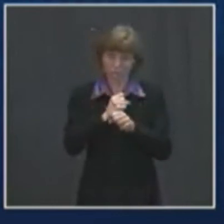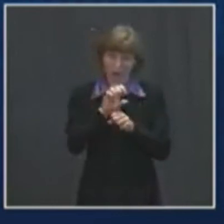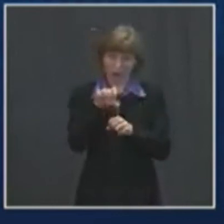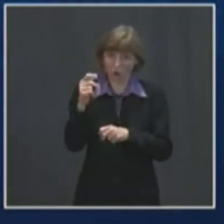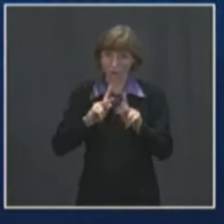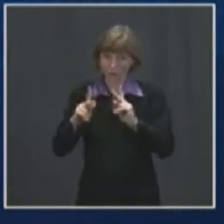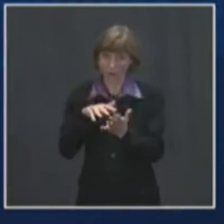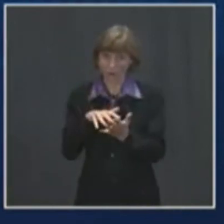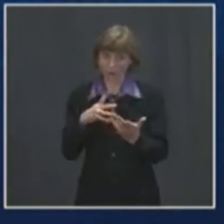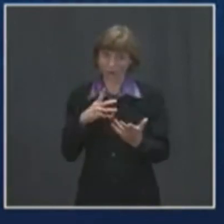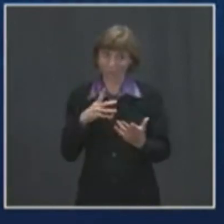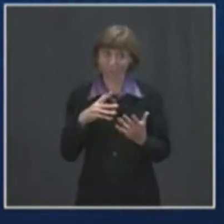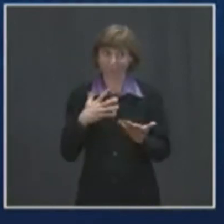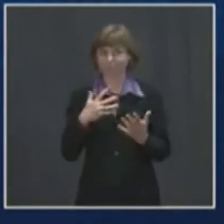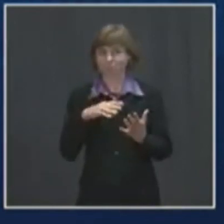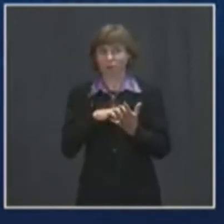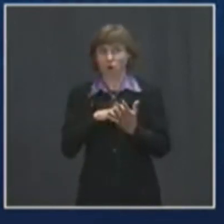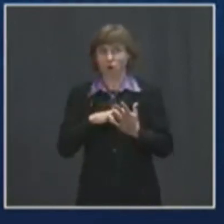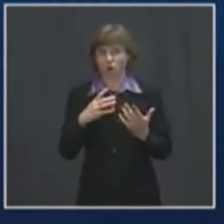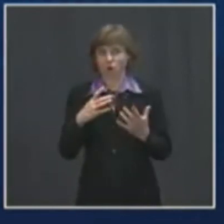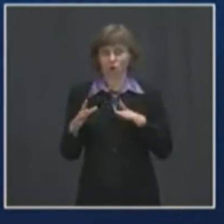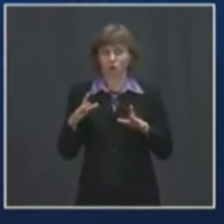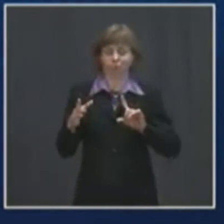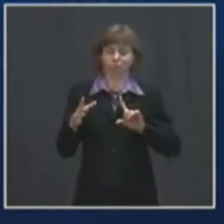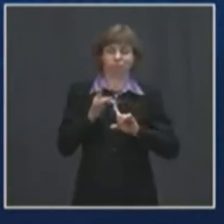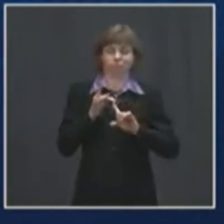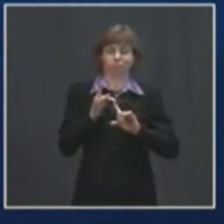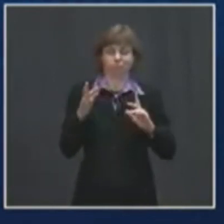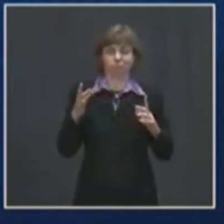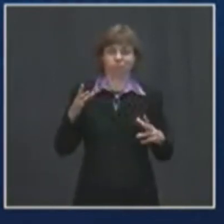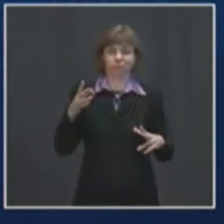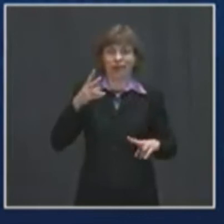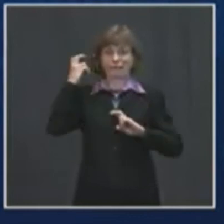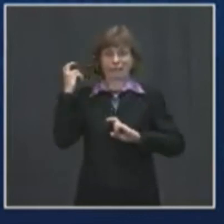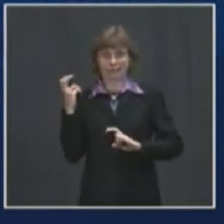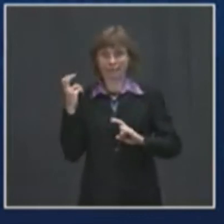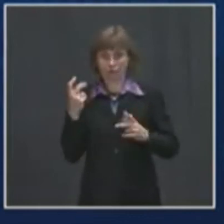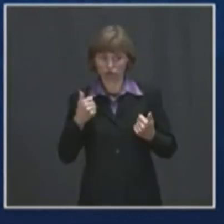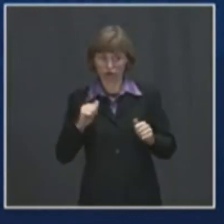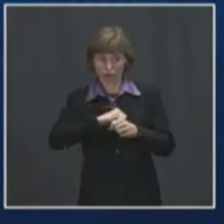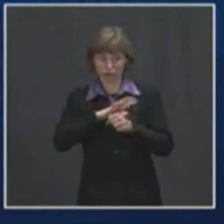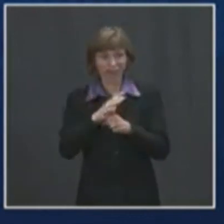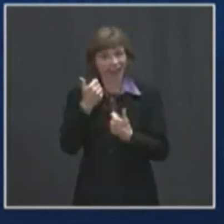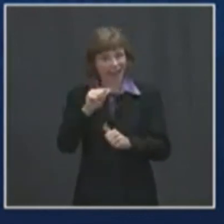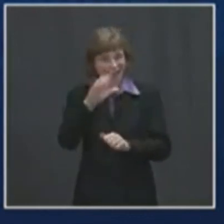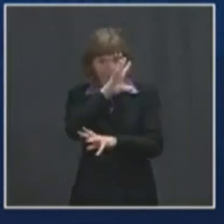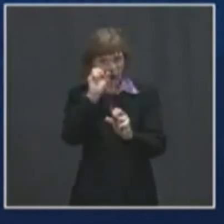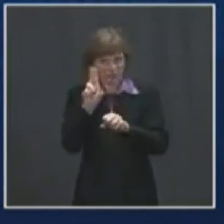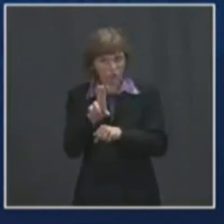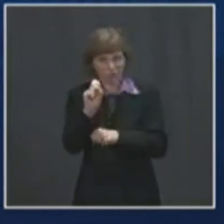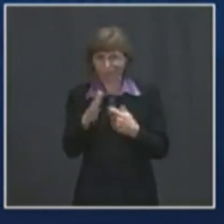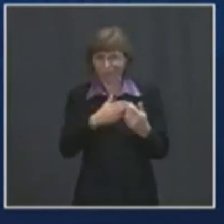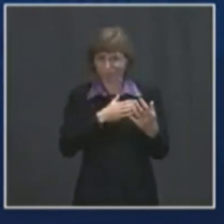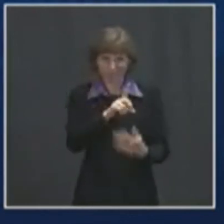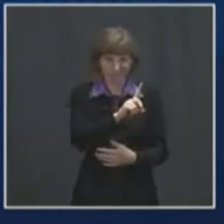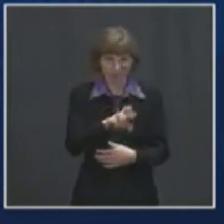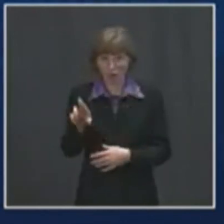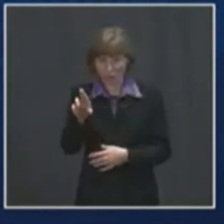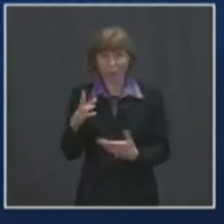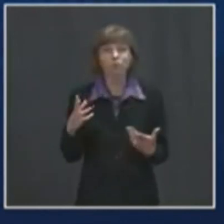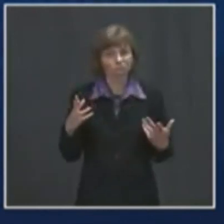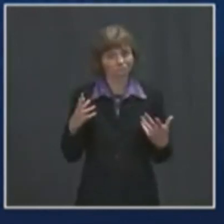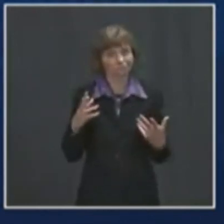in our effort to get the pandemic under control. As you know, any president of the United States, Democrat or Republican, obviously takes Air